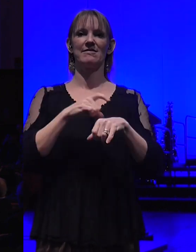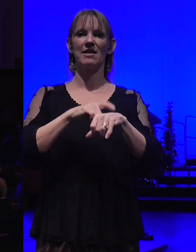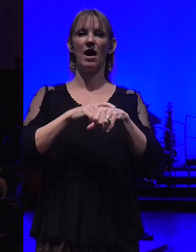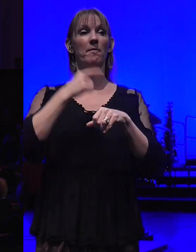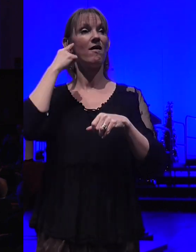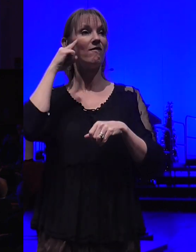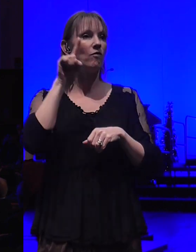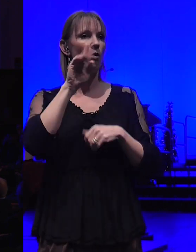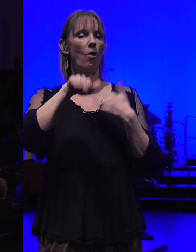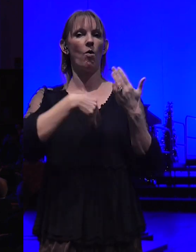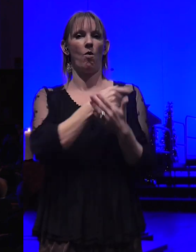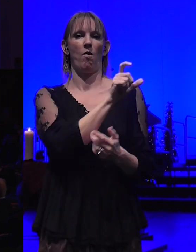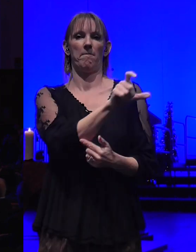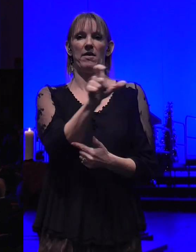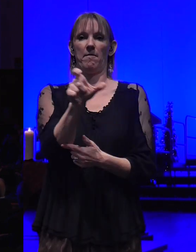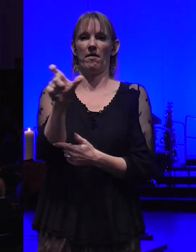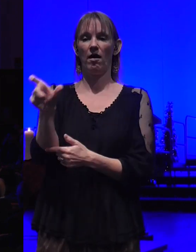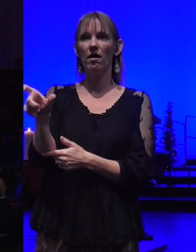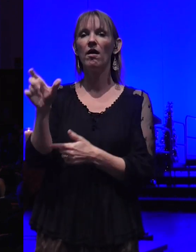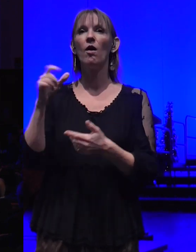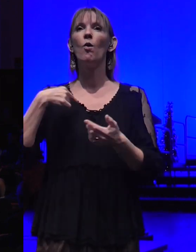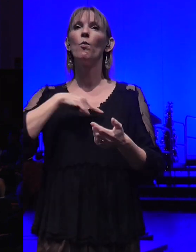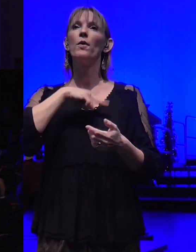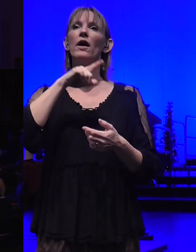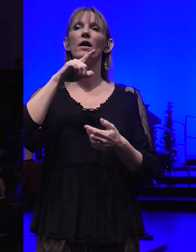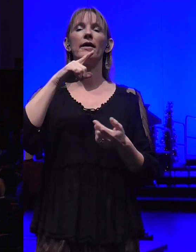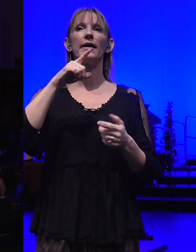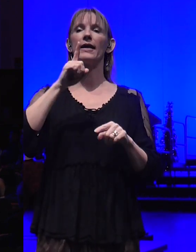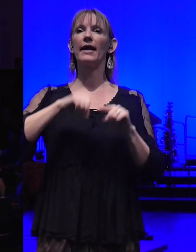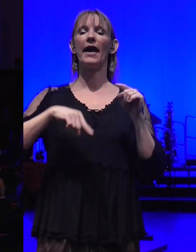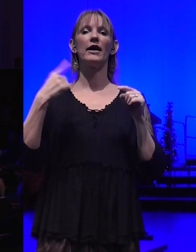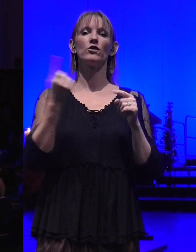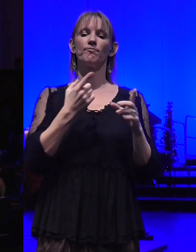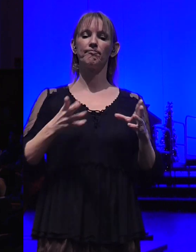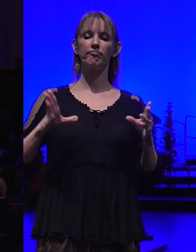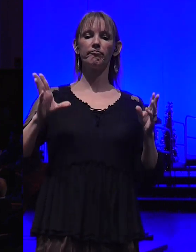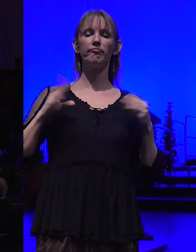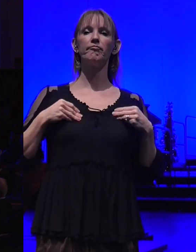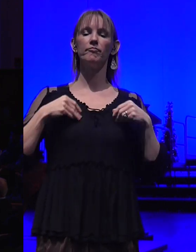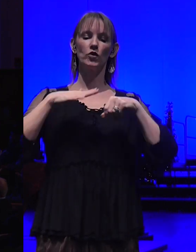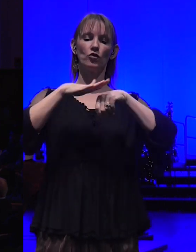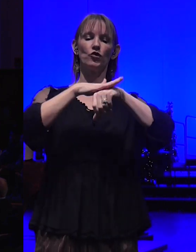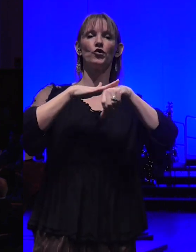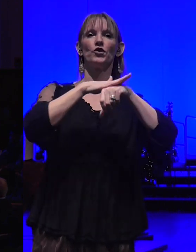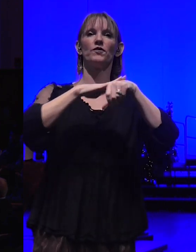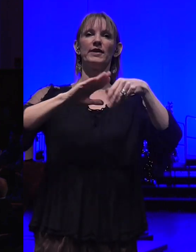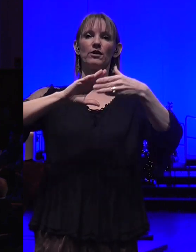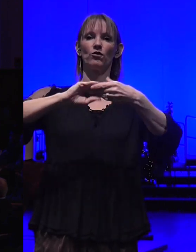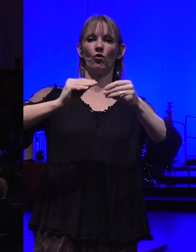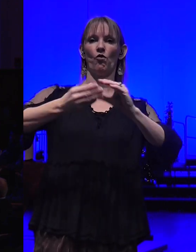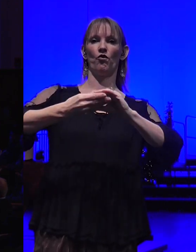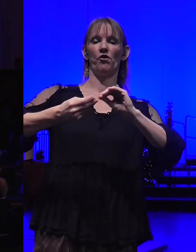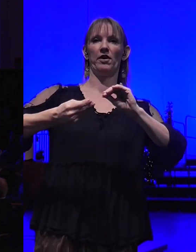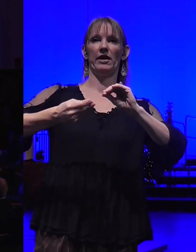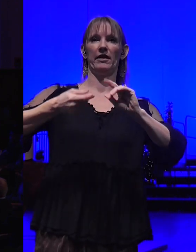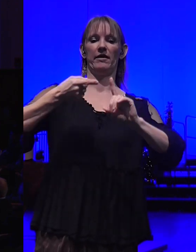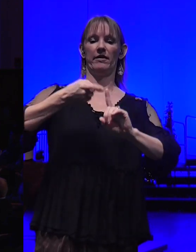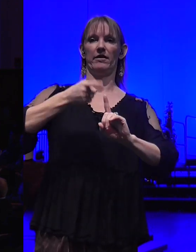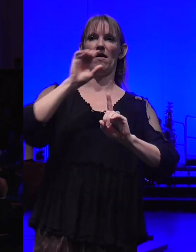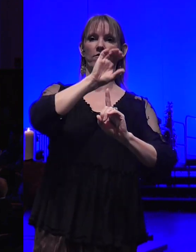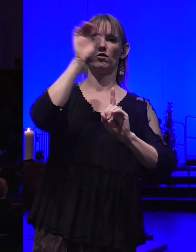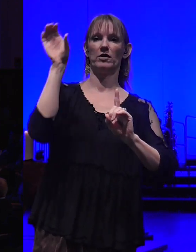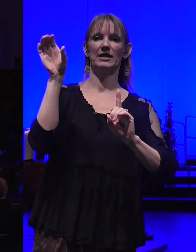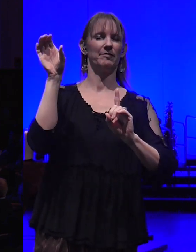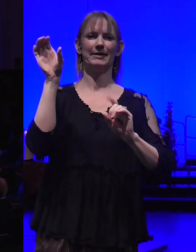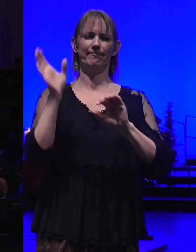for humanity, that we must not settle just for the surface story of Christmas,